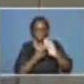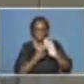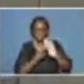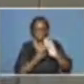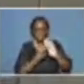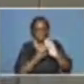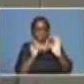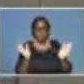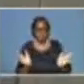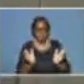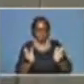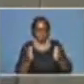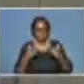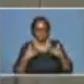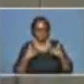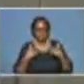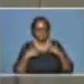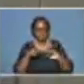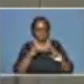empower our young people,